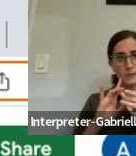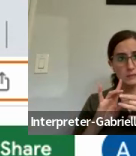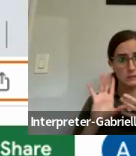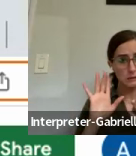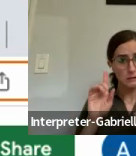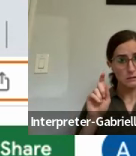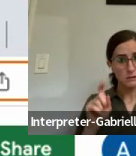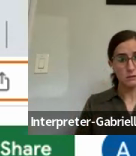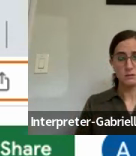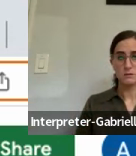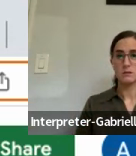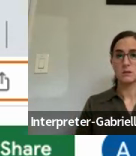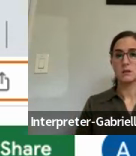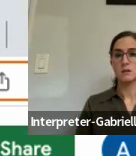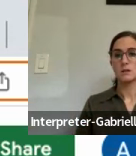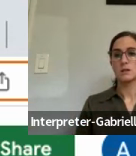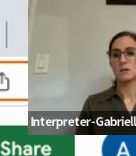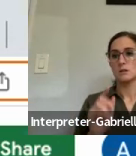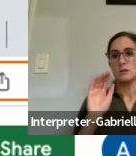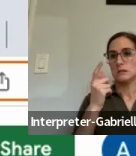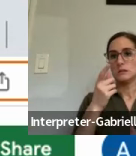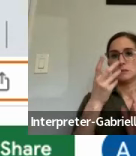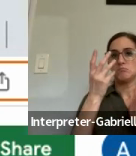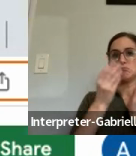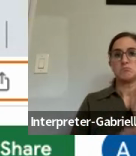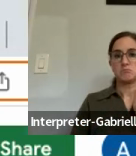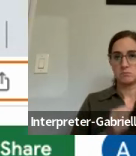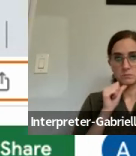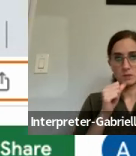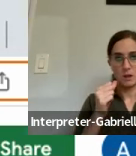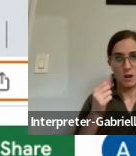Yeah, I don't see her on anymore.